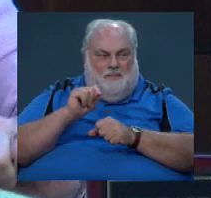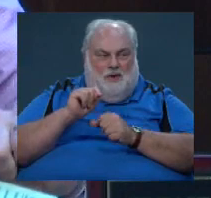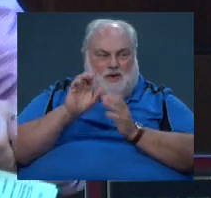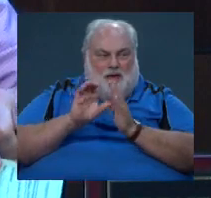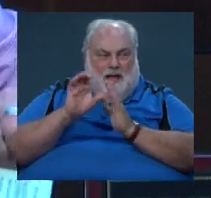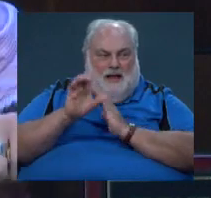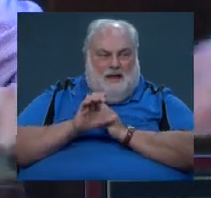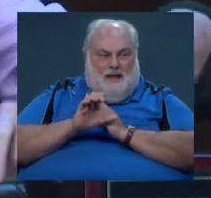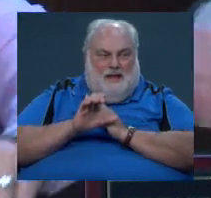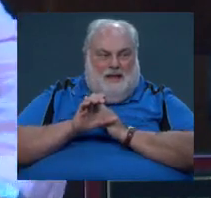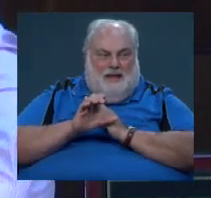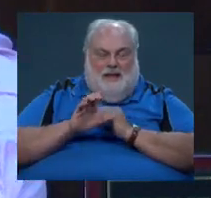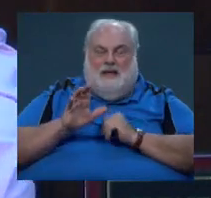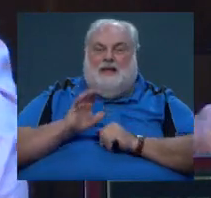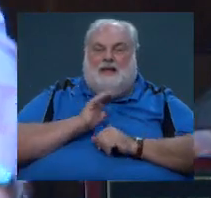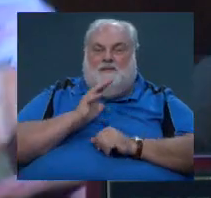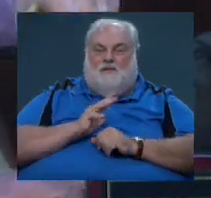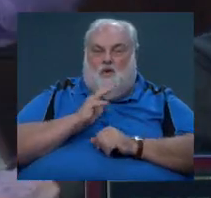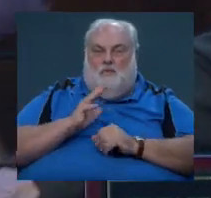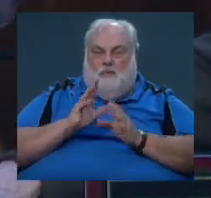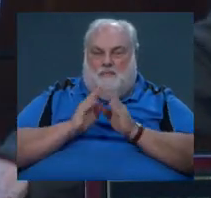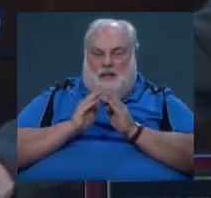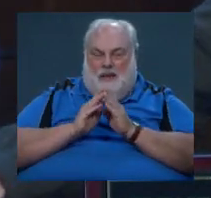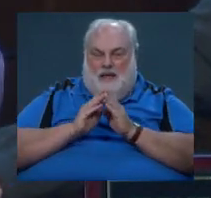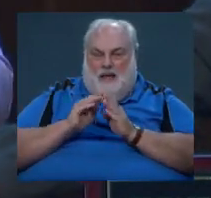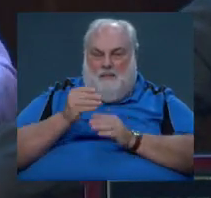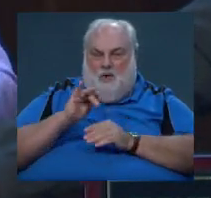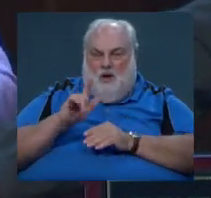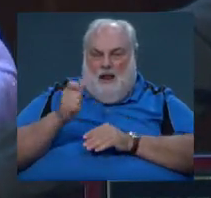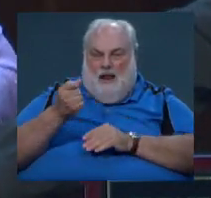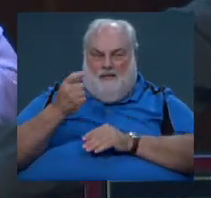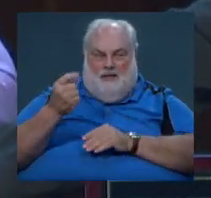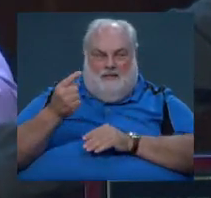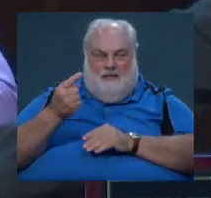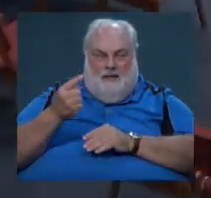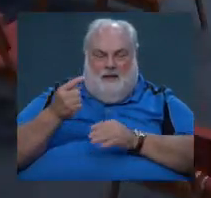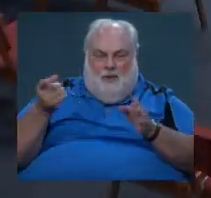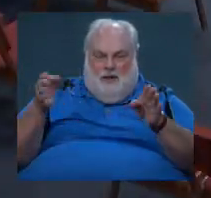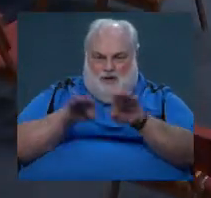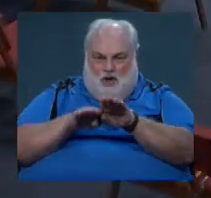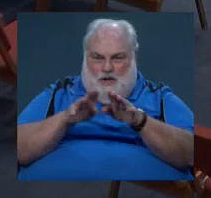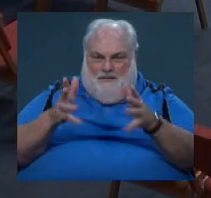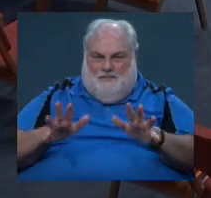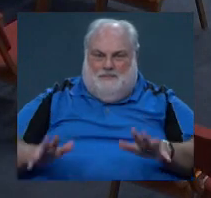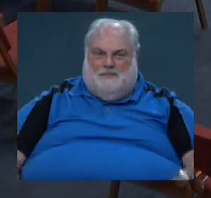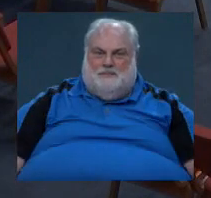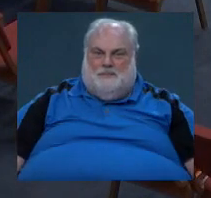calendars, at least tentatively, an informal meeting on April 11th. We are adjourned.